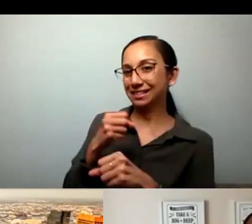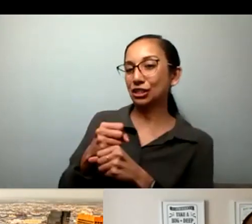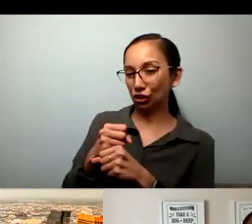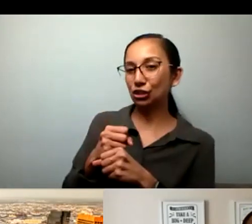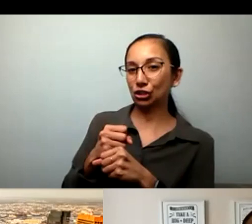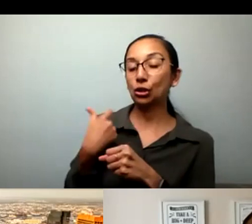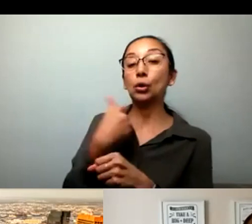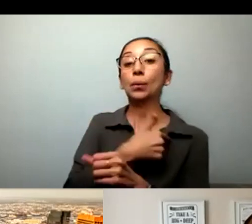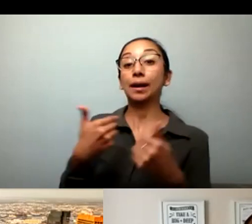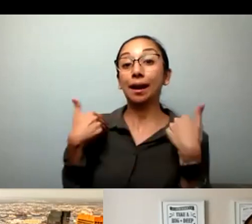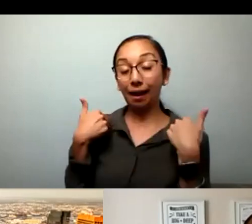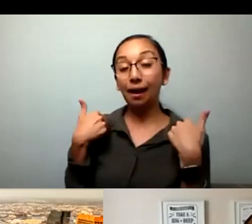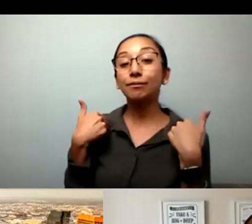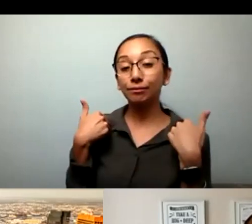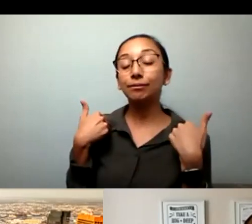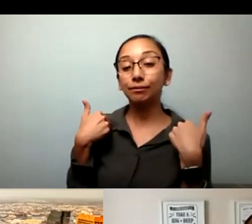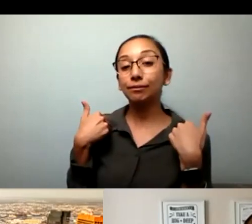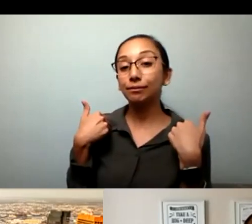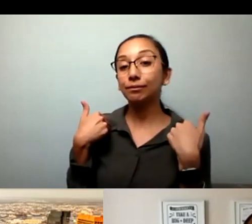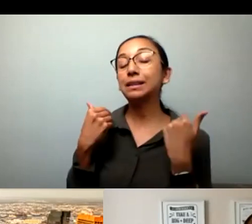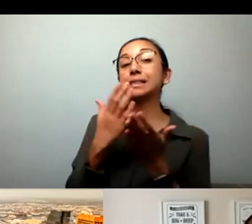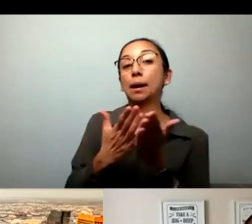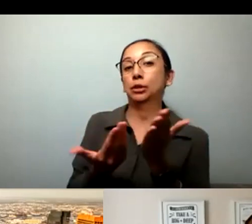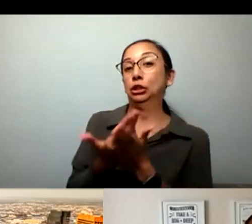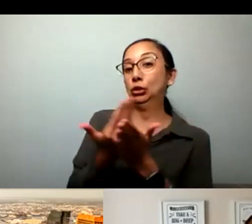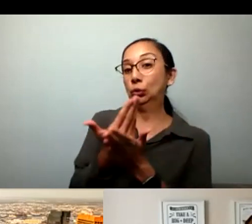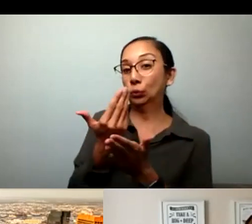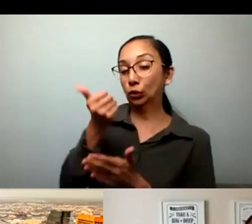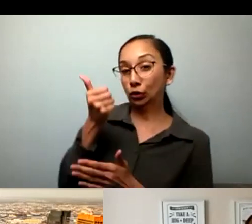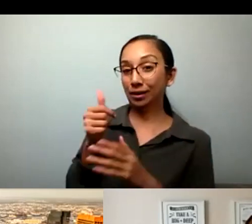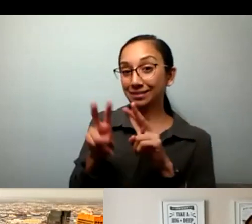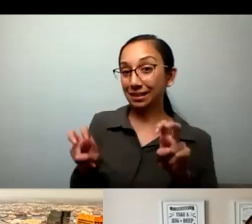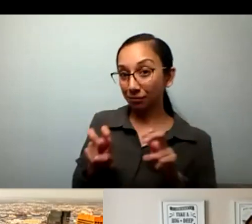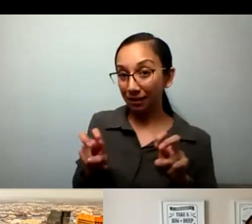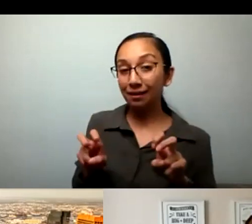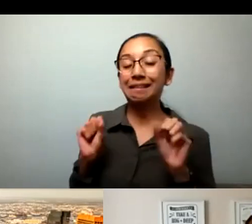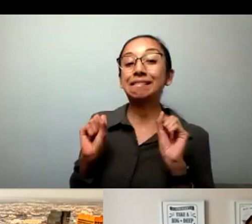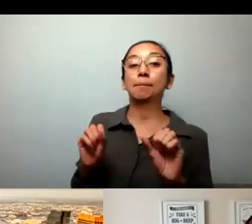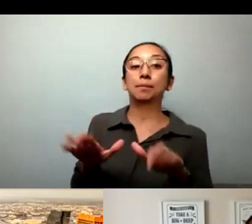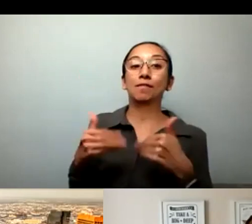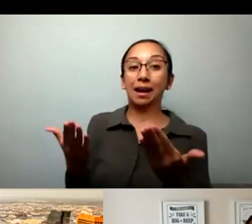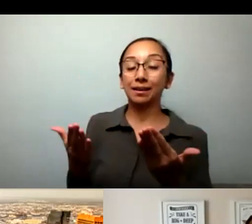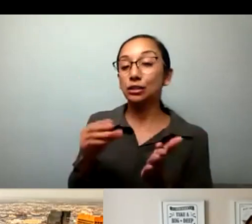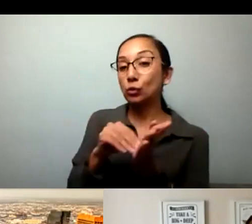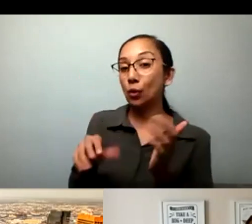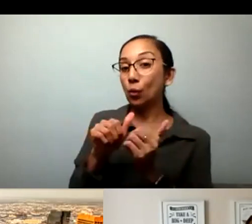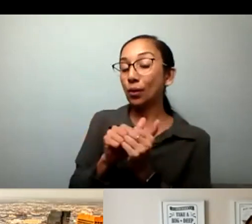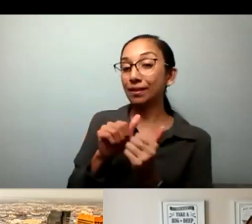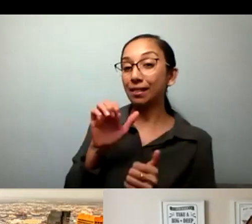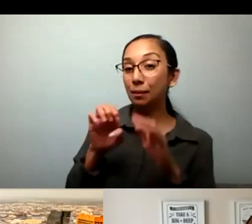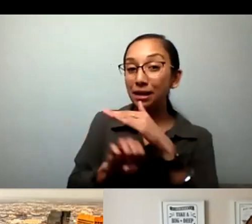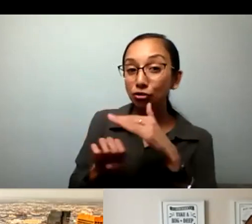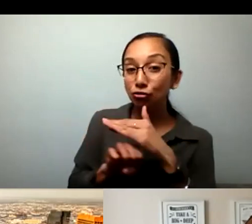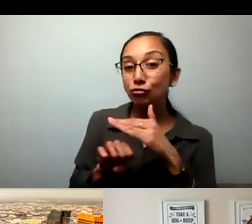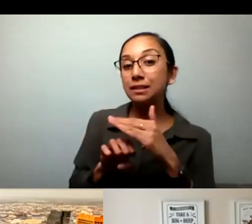We actually have some newer assessments that can be given for students in elementary for literacy and